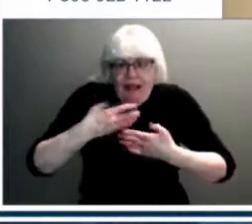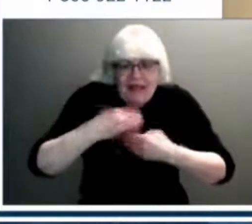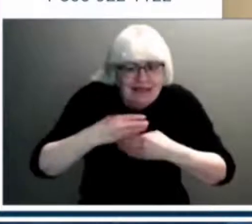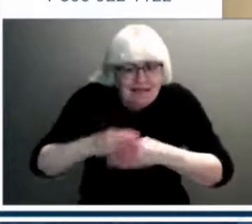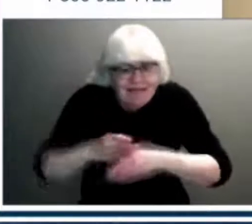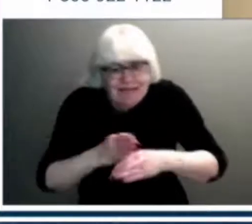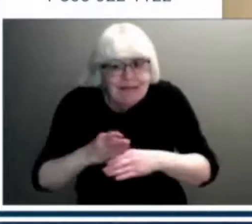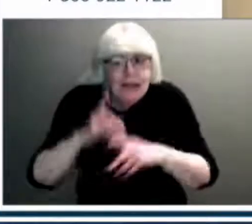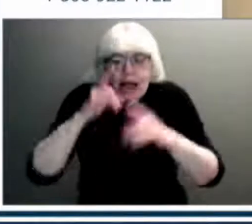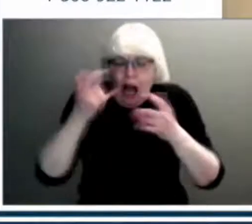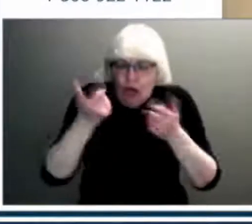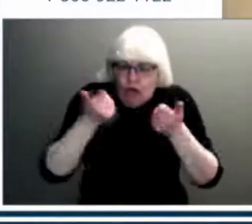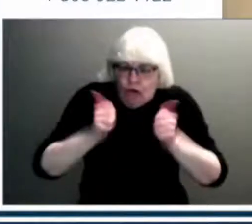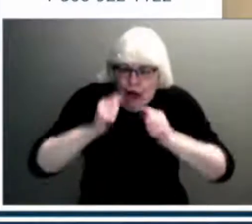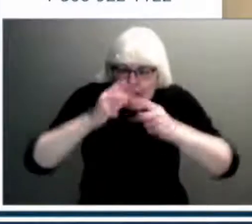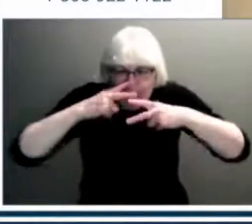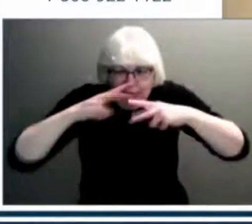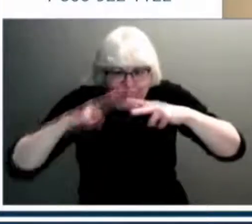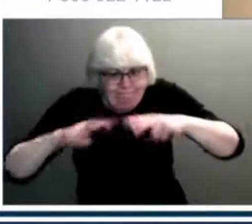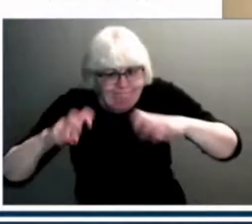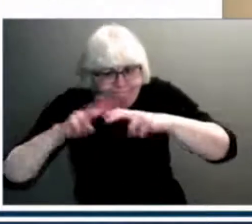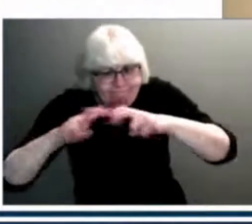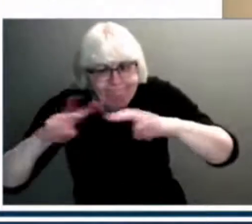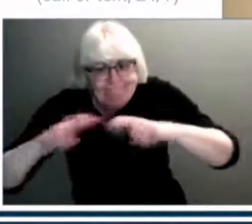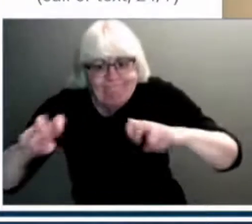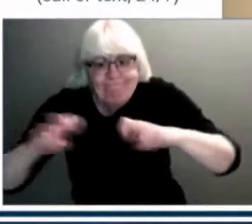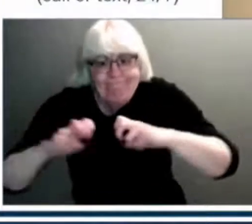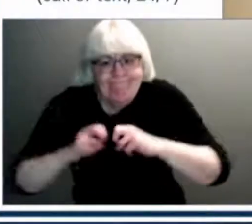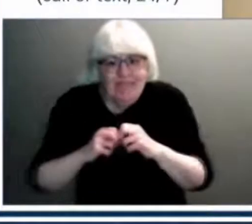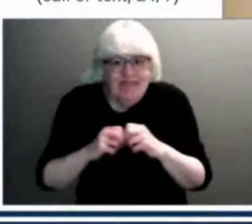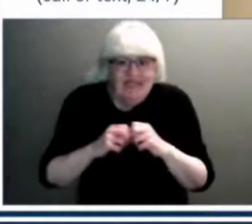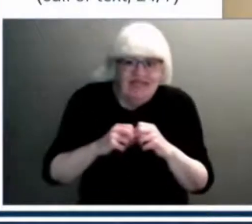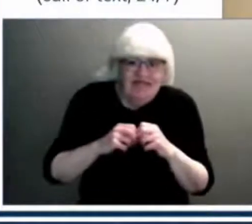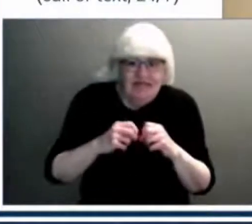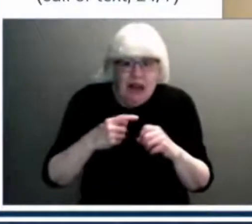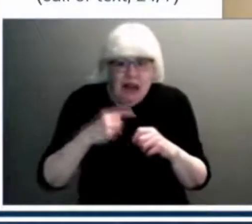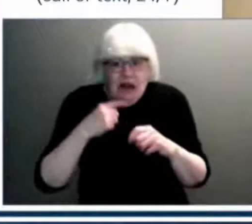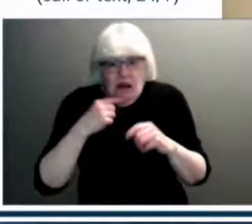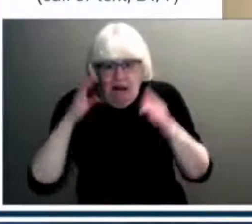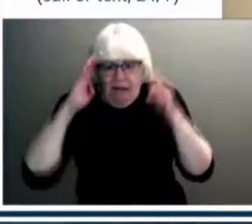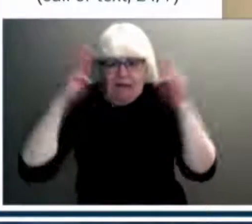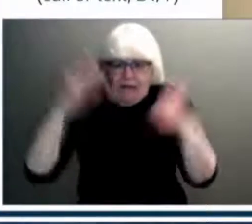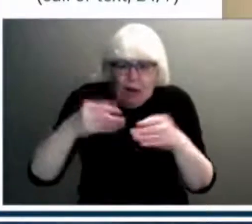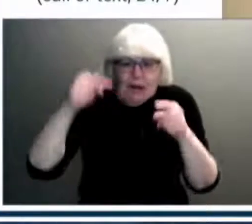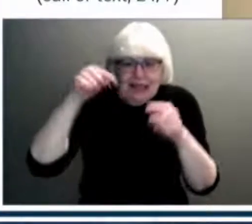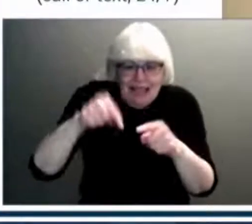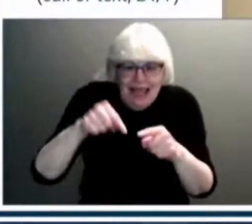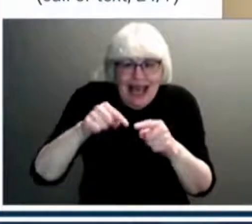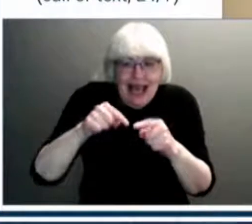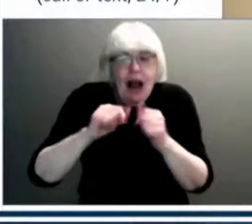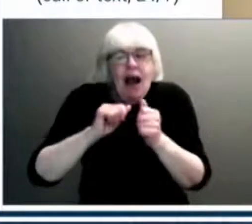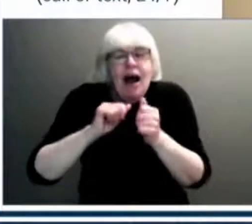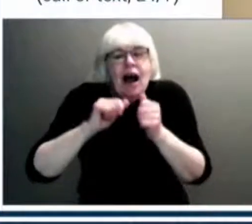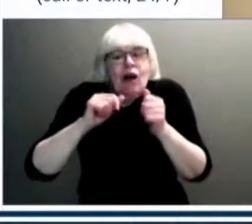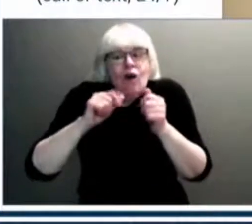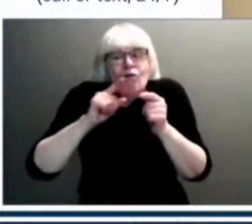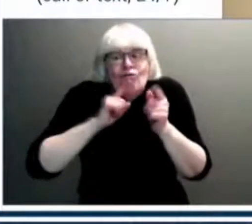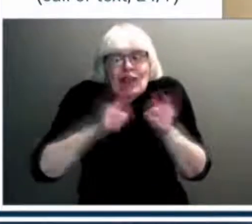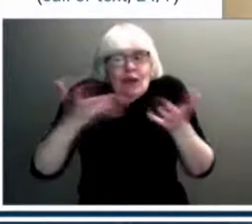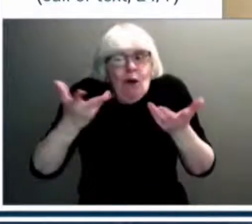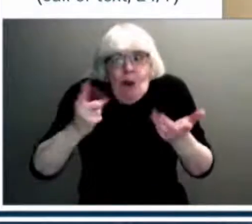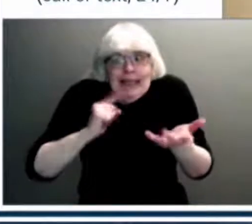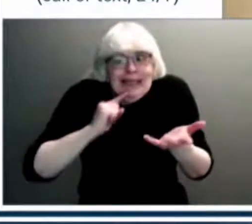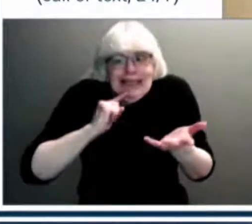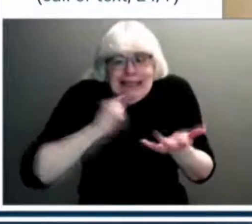as well. But from our overall perspective, the focus on severity is where we continue to pay